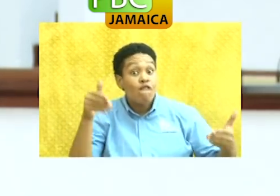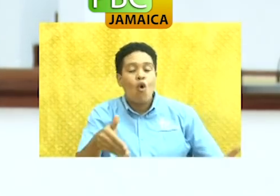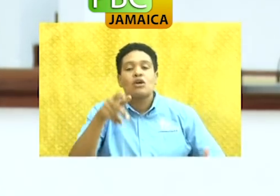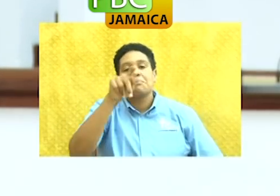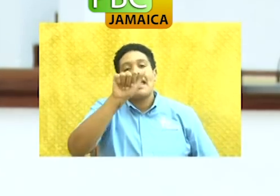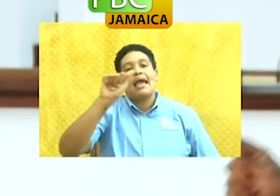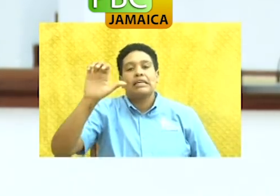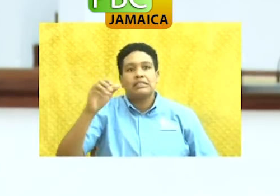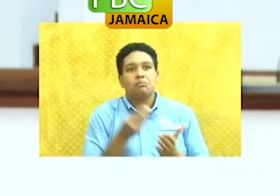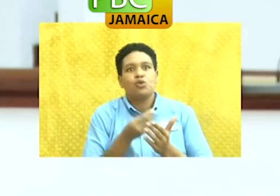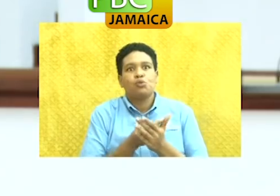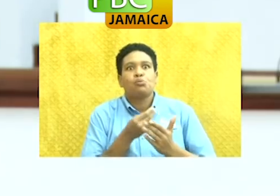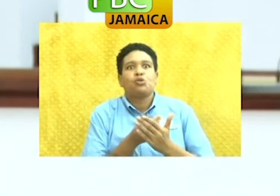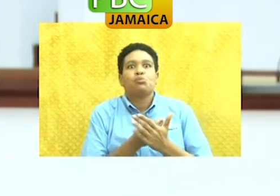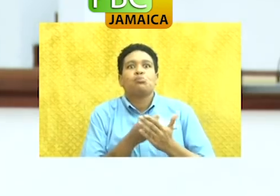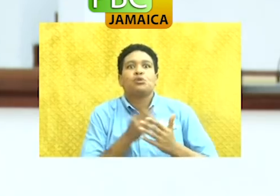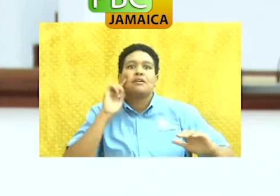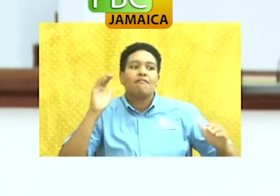to the PAAC